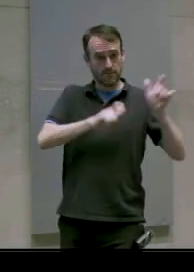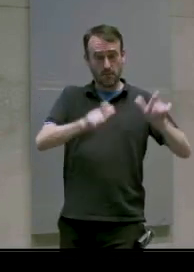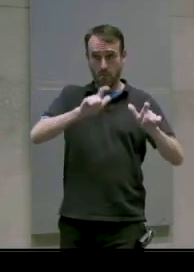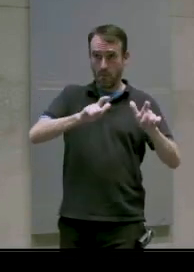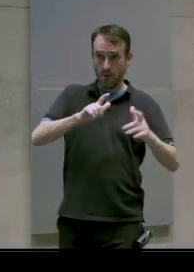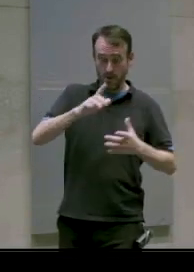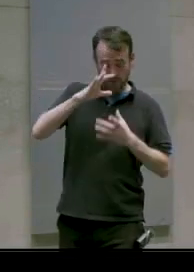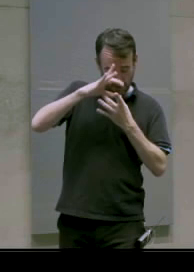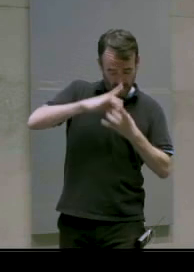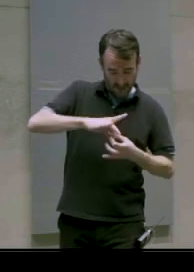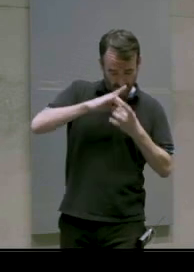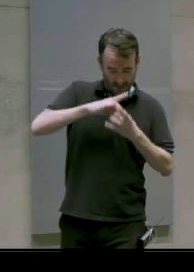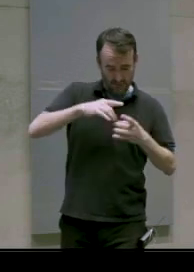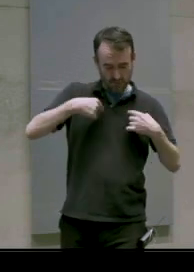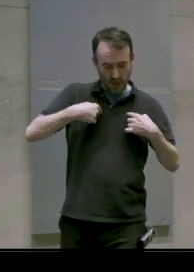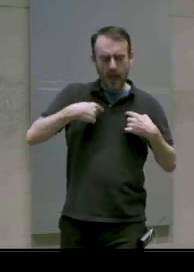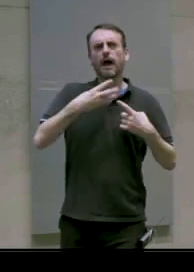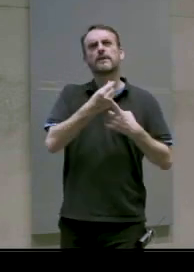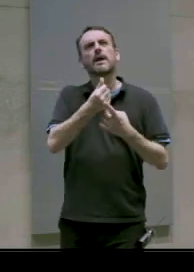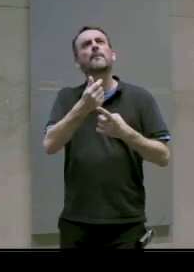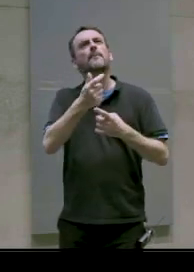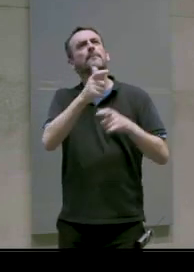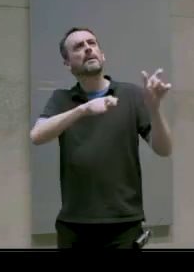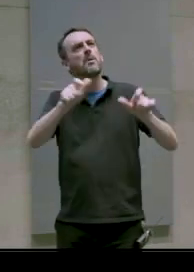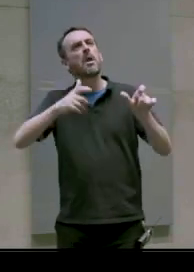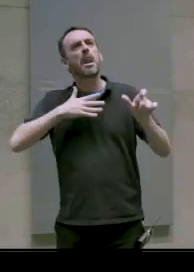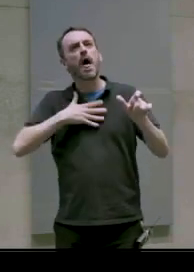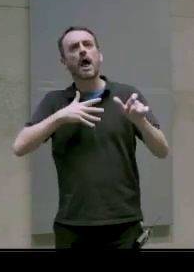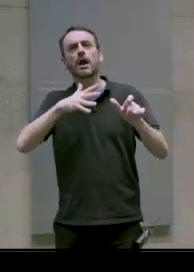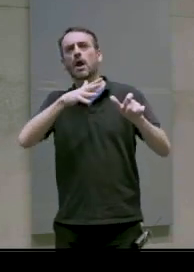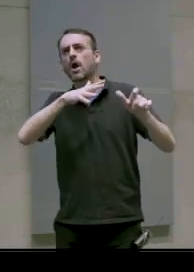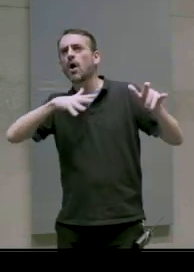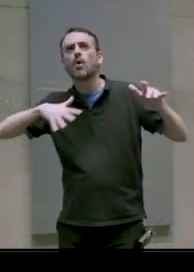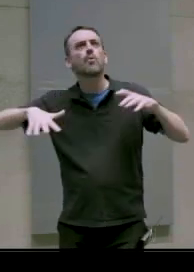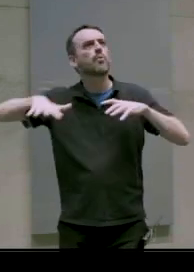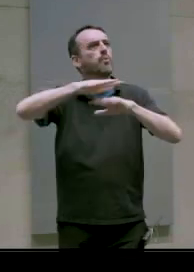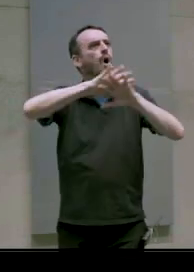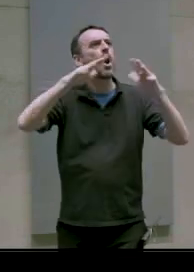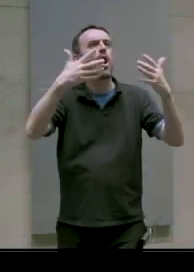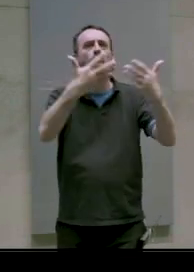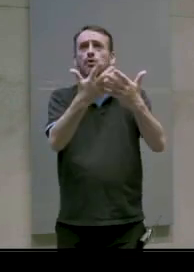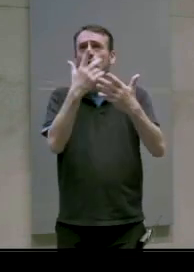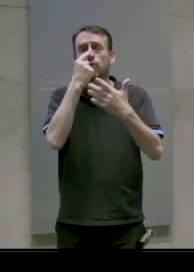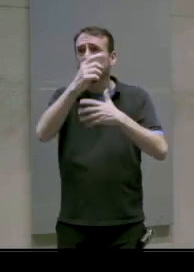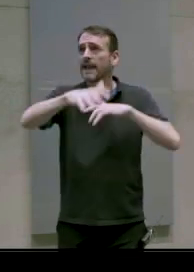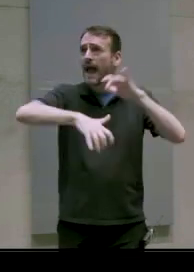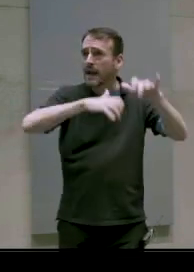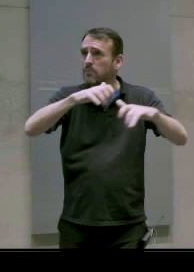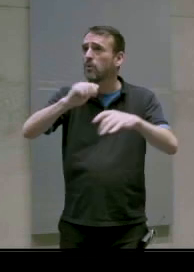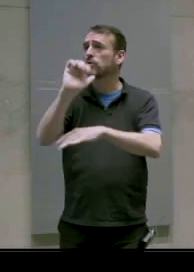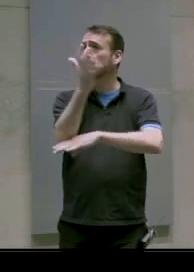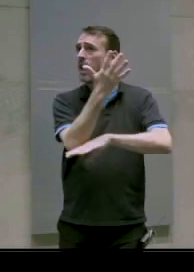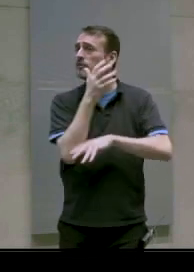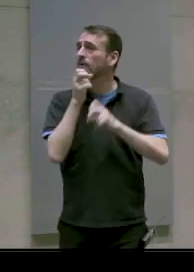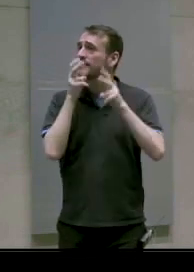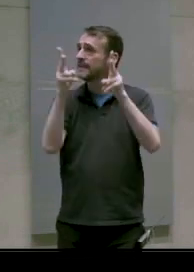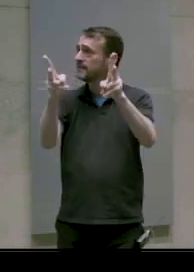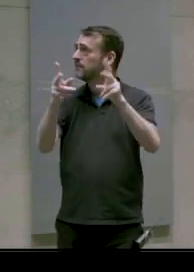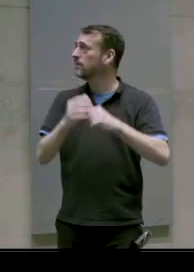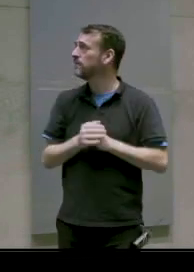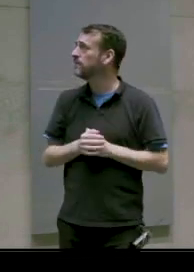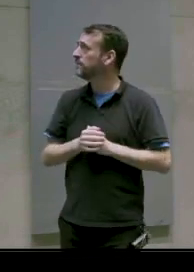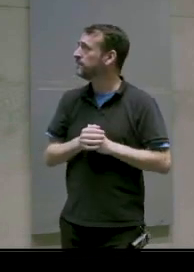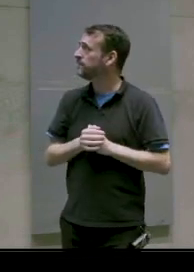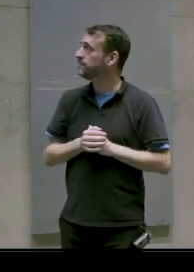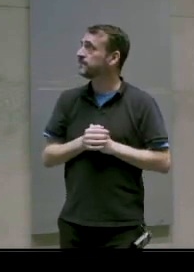and the wider world around them, which includes non-human animals, environments, or systems. These moments of relating do not